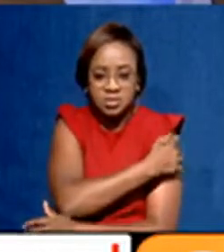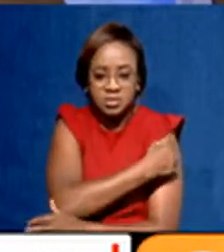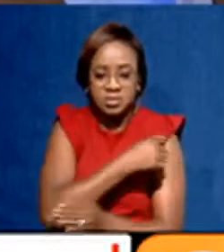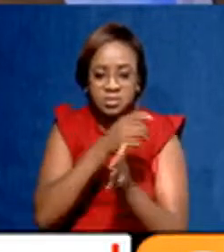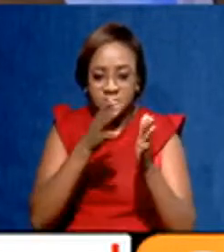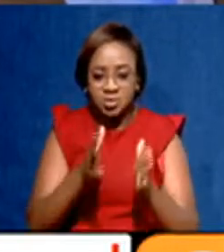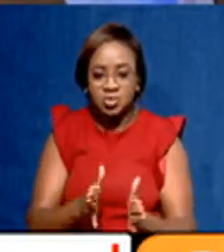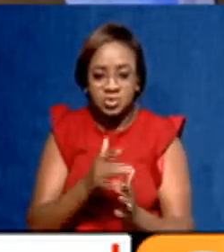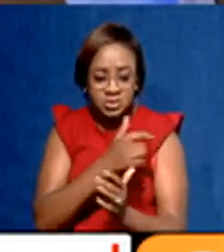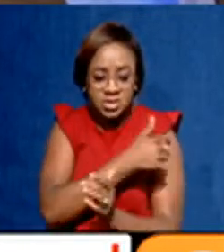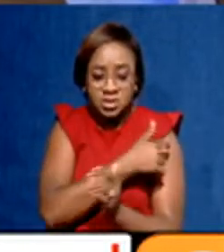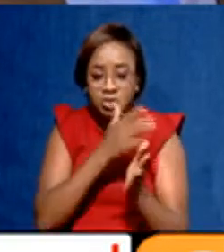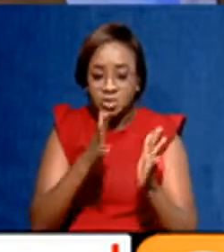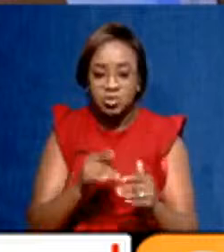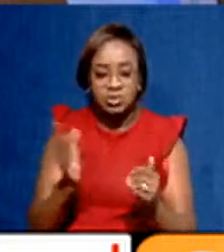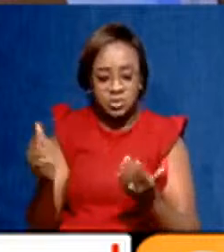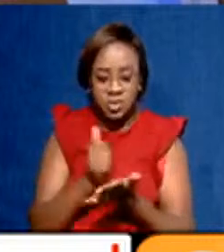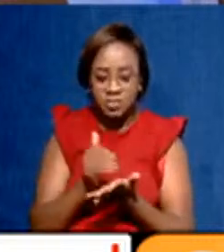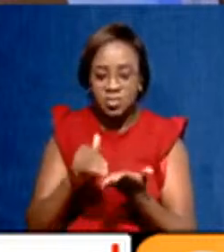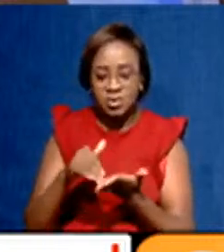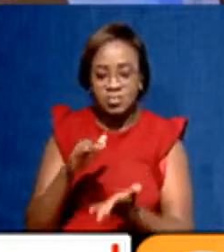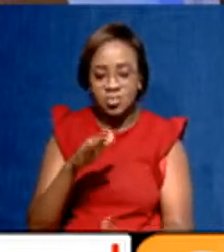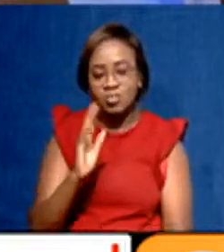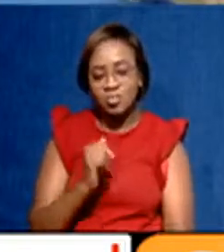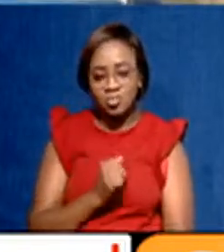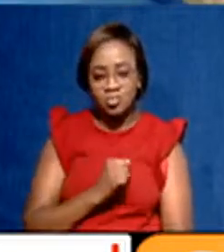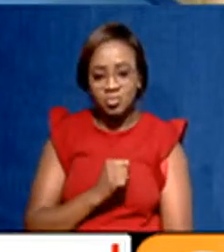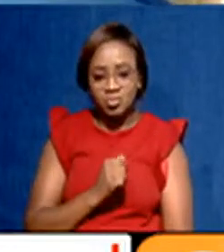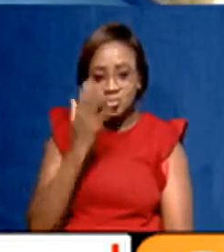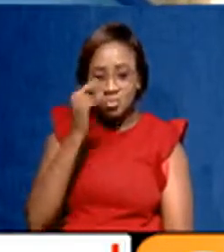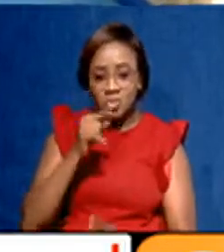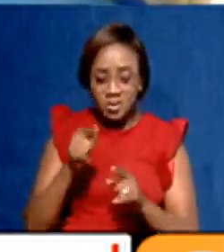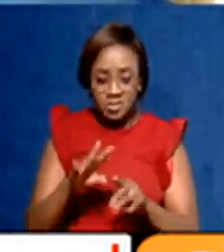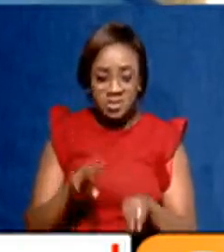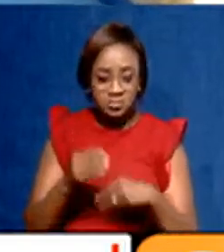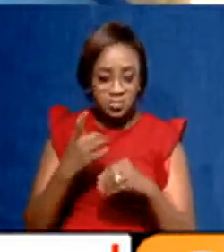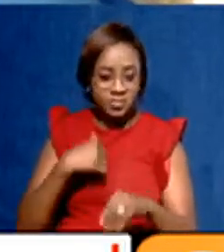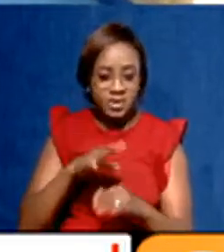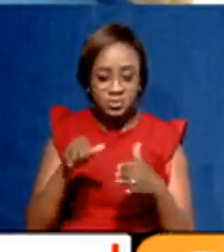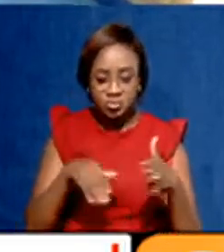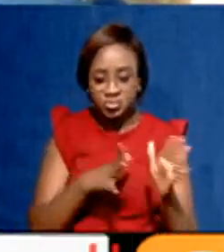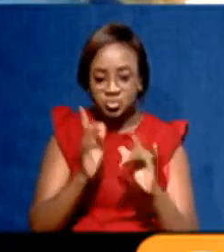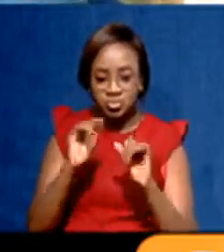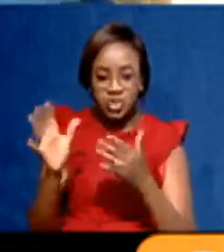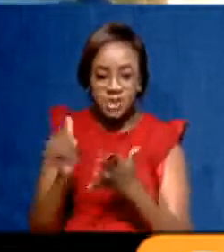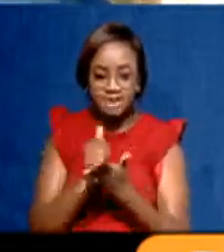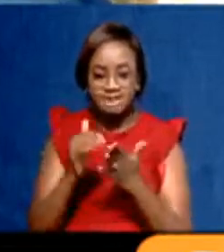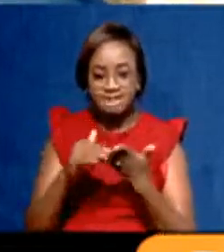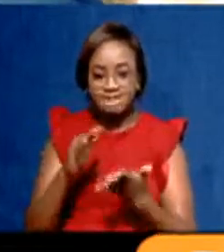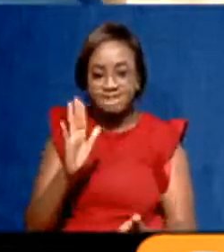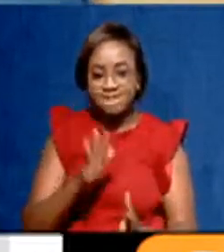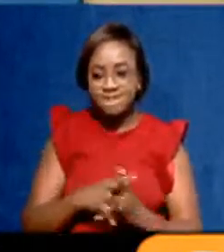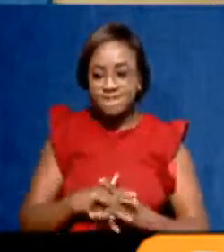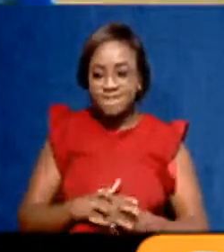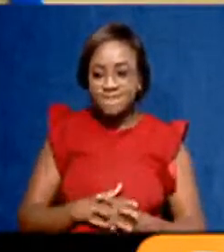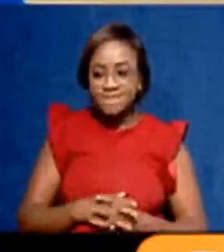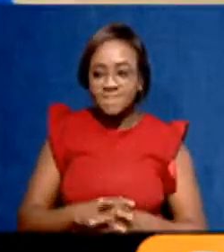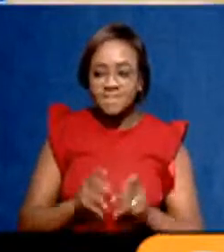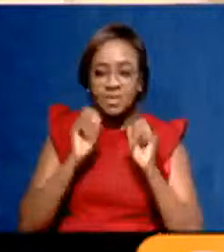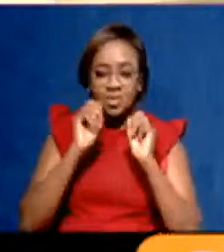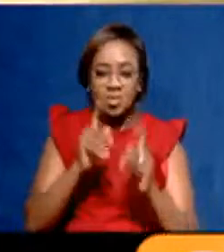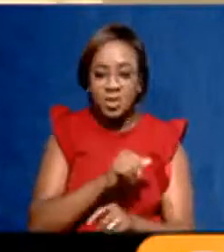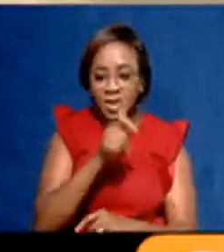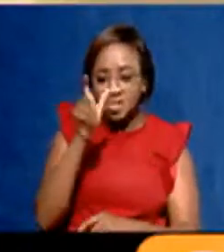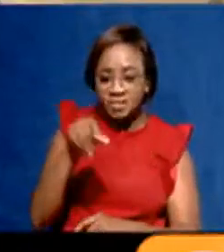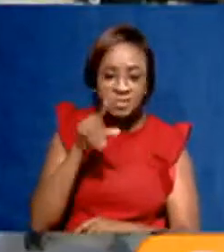straining in terms of having opportunities to employ more county employees. Yeah. Got a message here, a